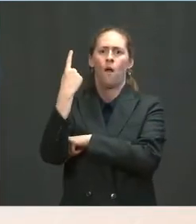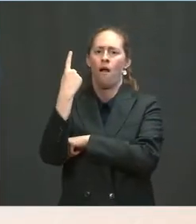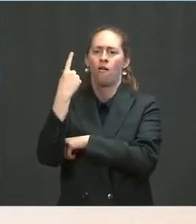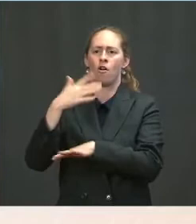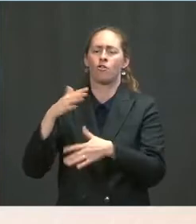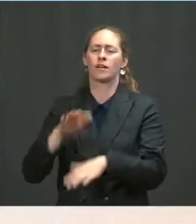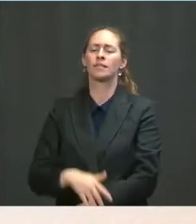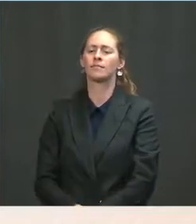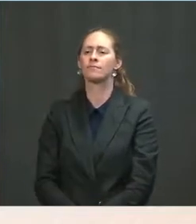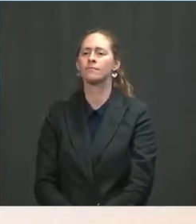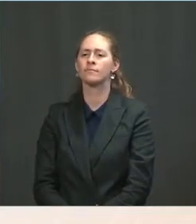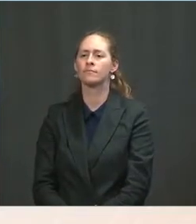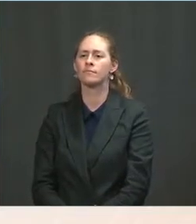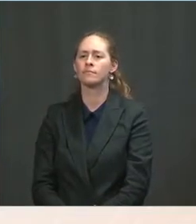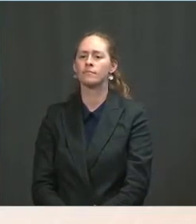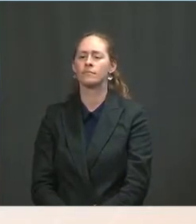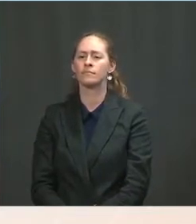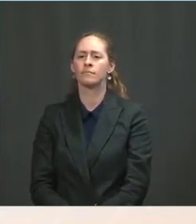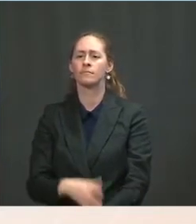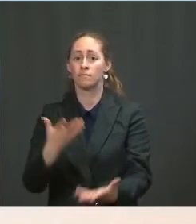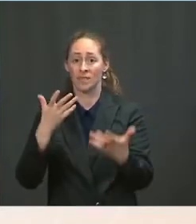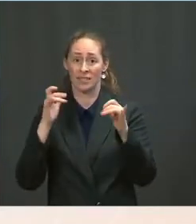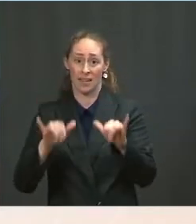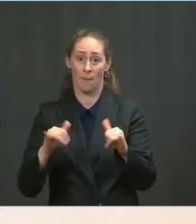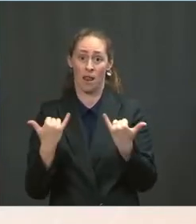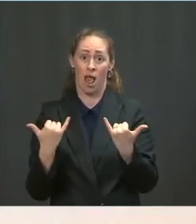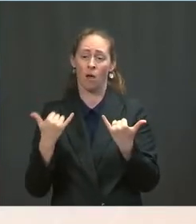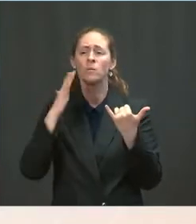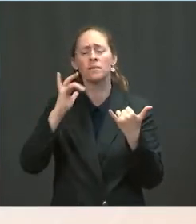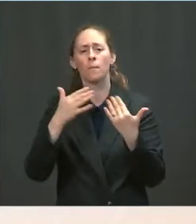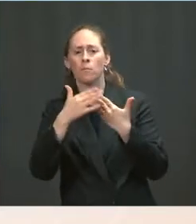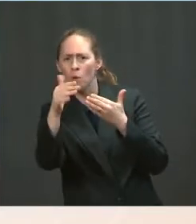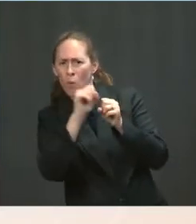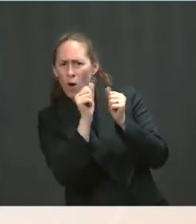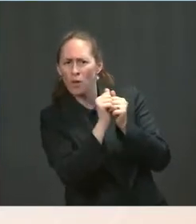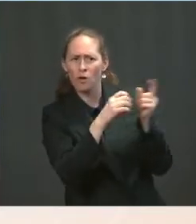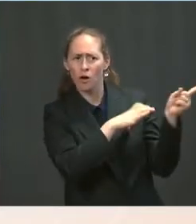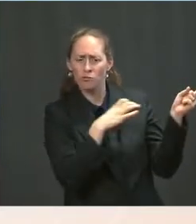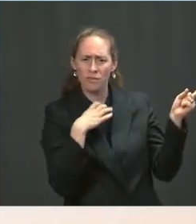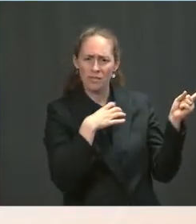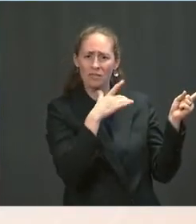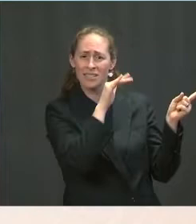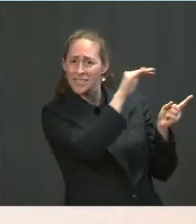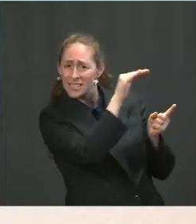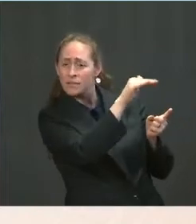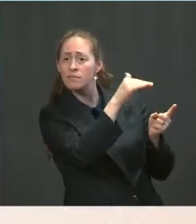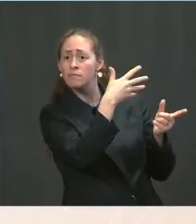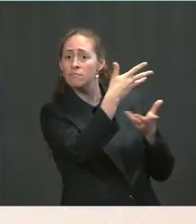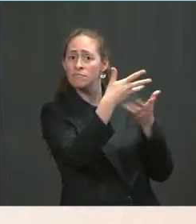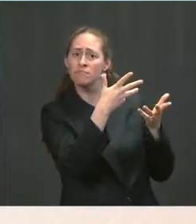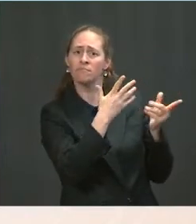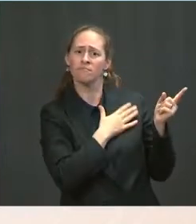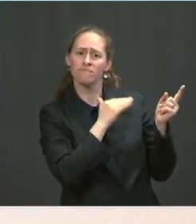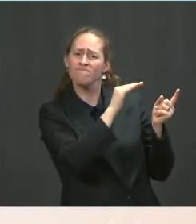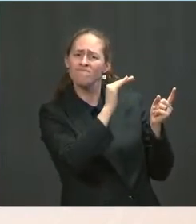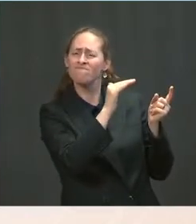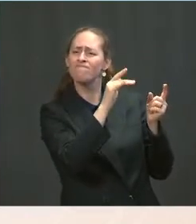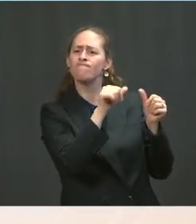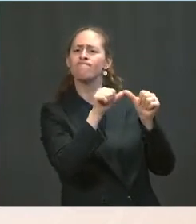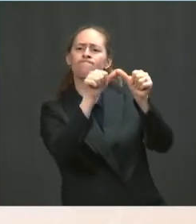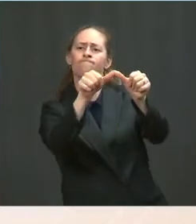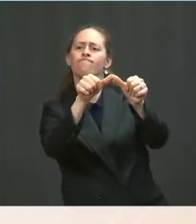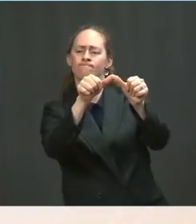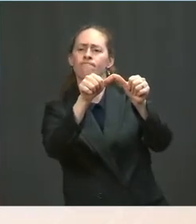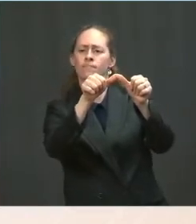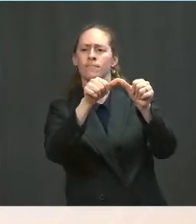we have been saying, is that we're going to work with Congress to make sure that we're able to extend it. We support Speaker Pelosi